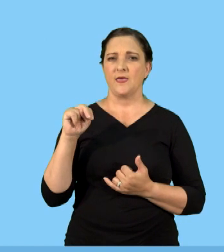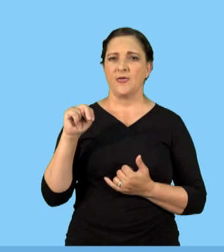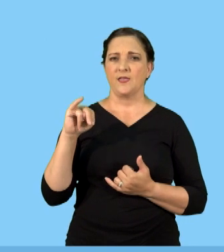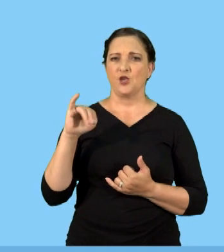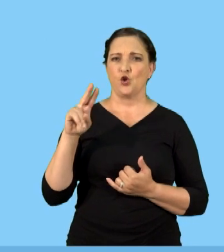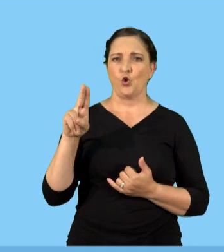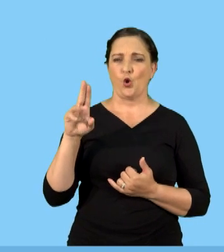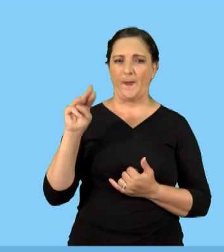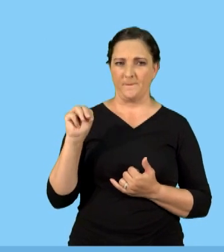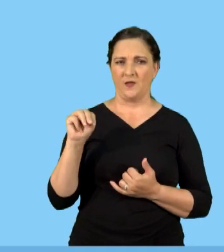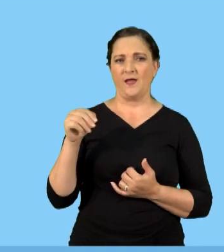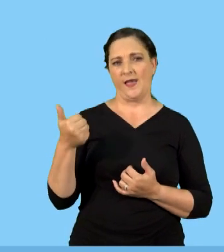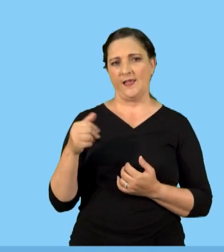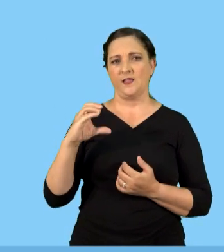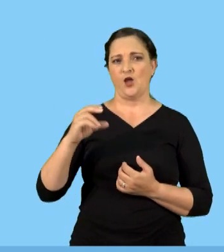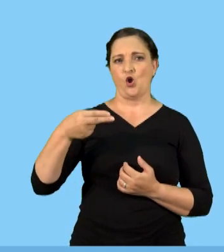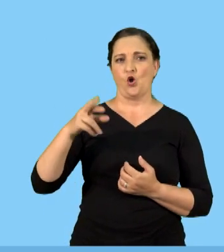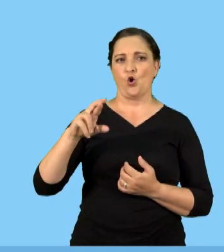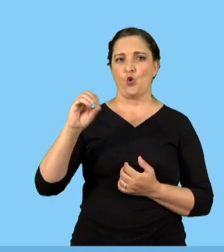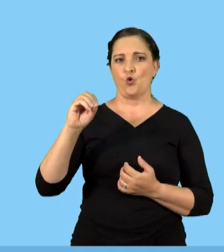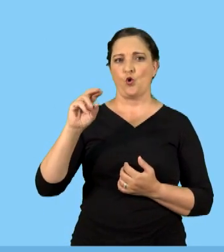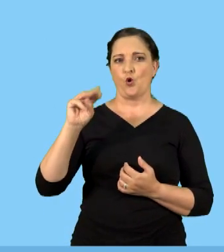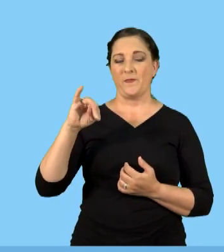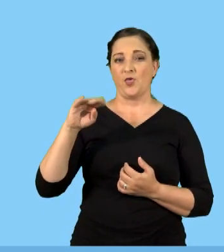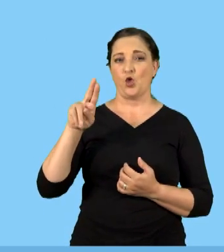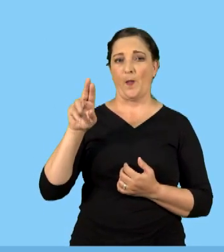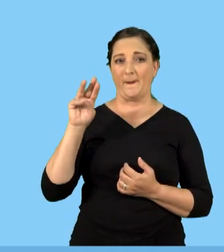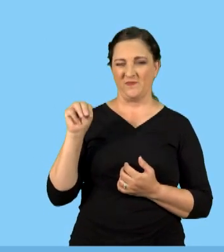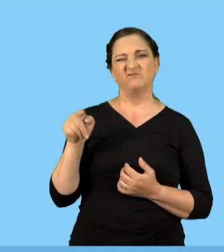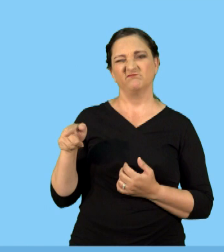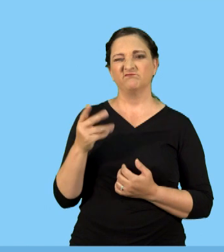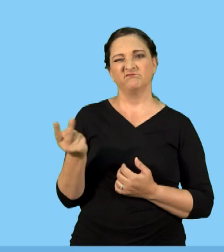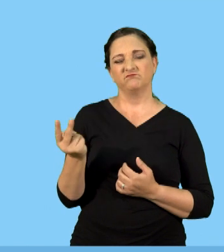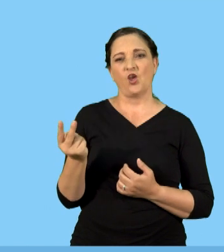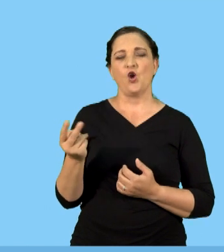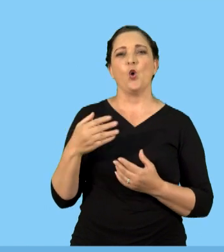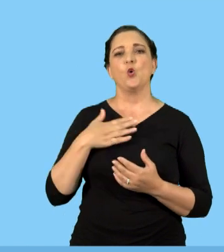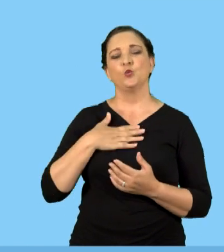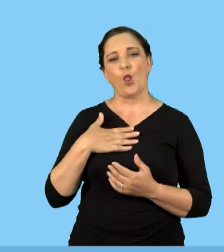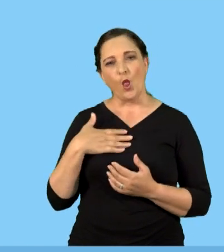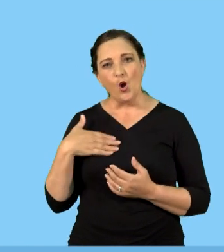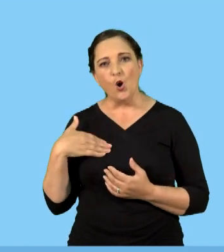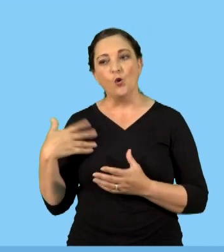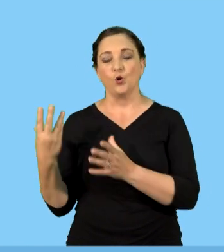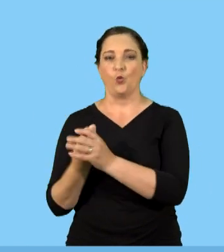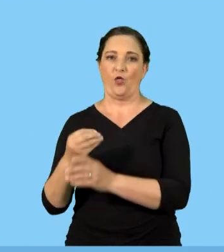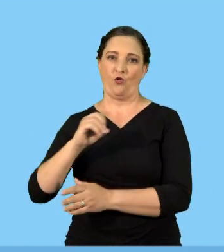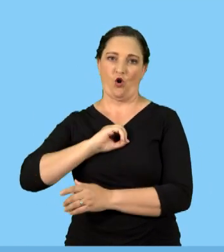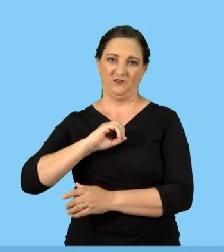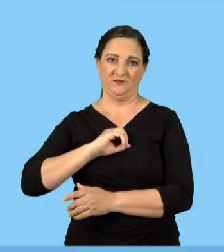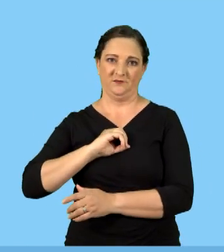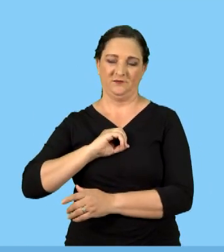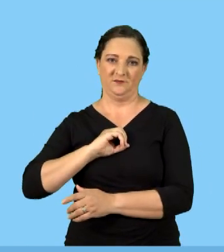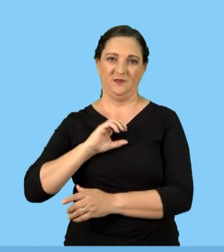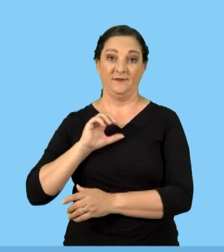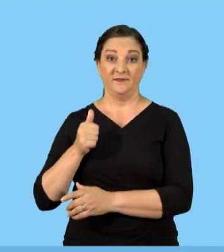those ones, they react slowly with oxygen, right? So the aluminum and the chromium, they're going to react slowly with